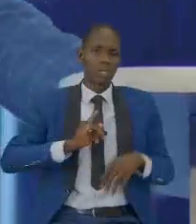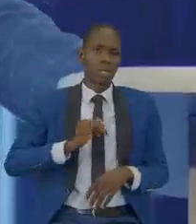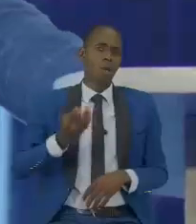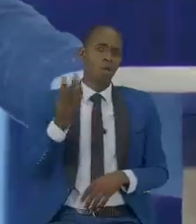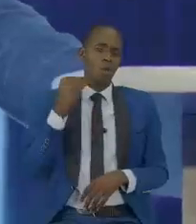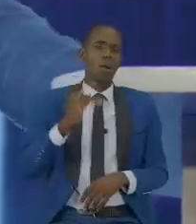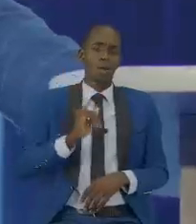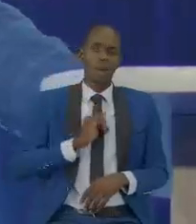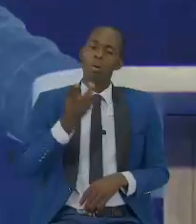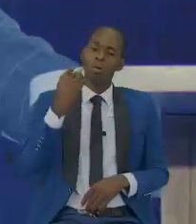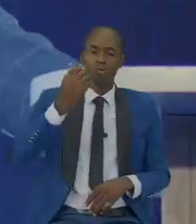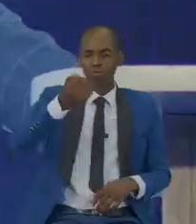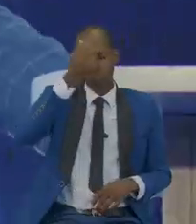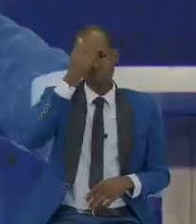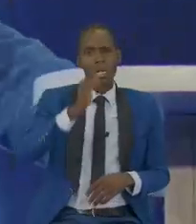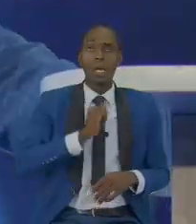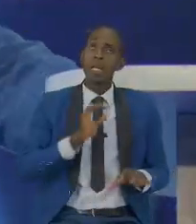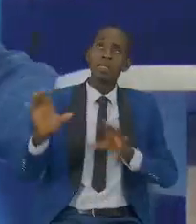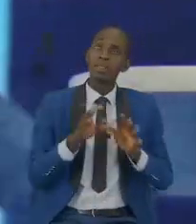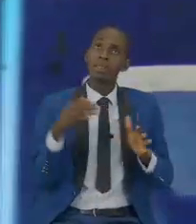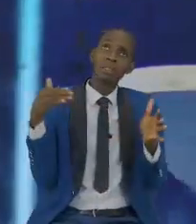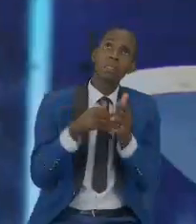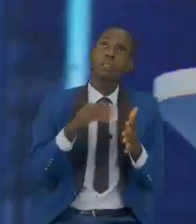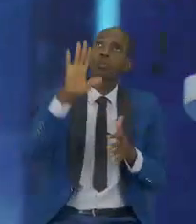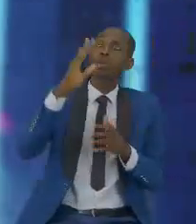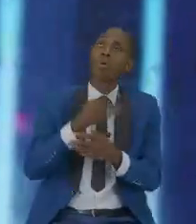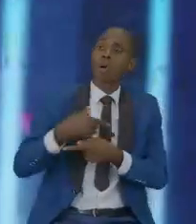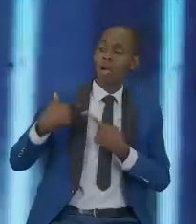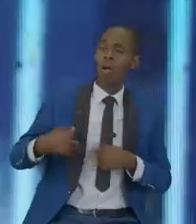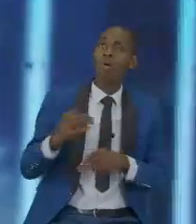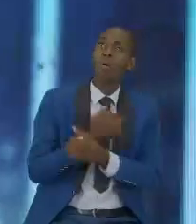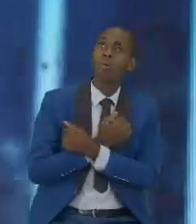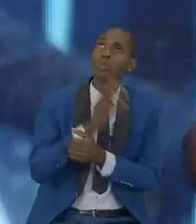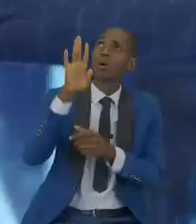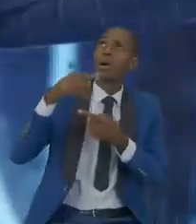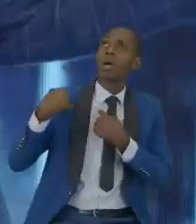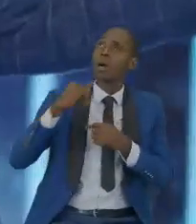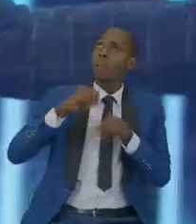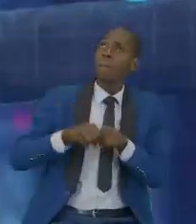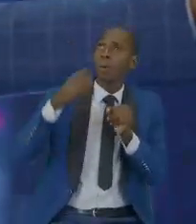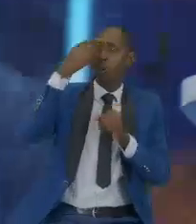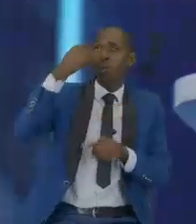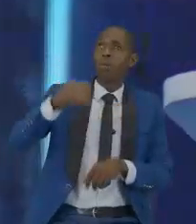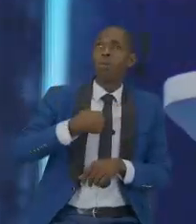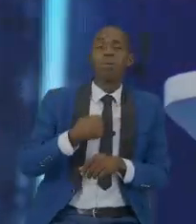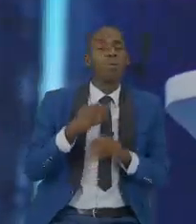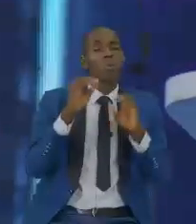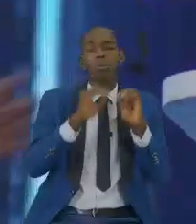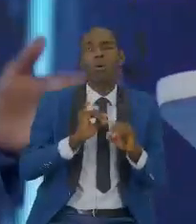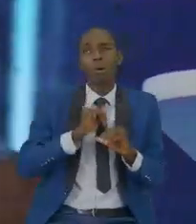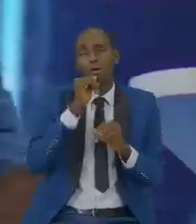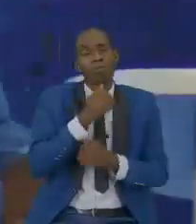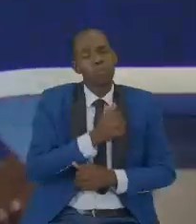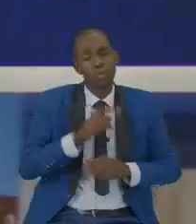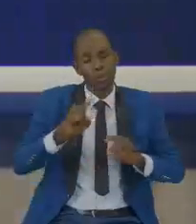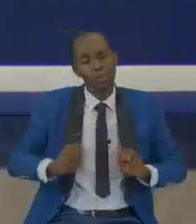that against your heart of love. Your heart is broken, and then you surrender unto the Lord. Look at